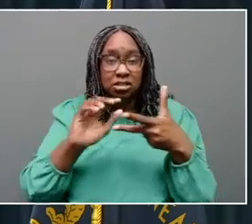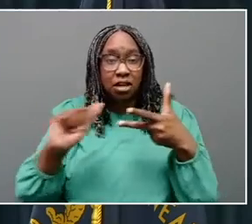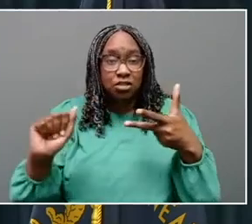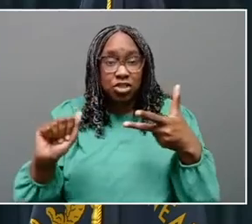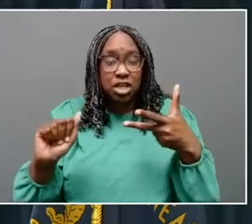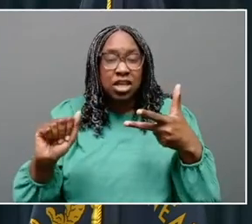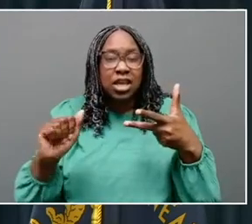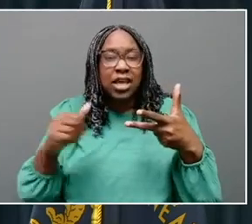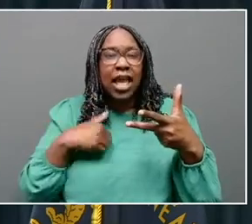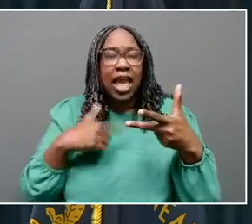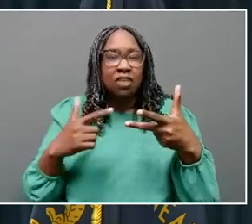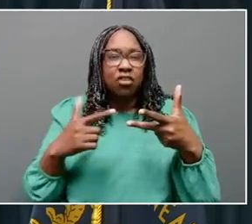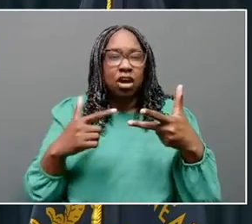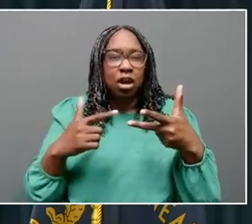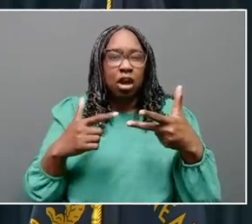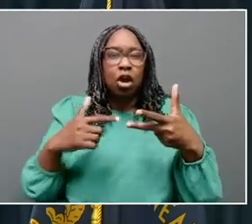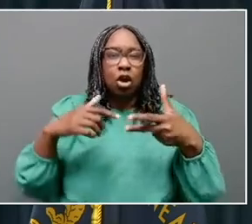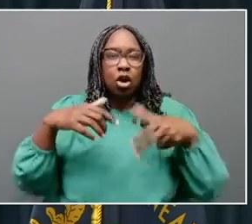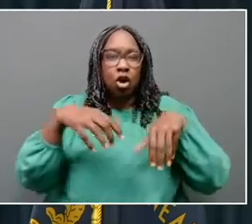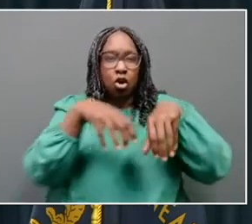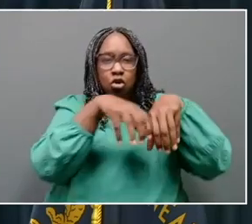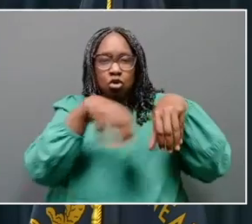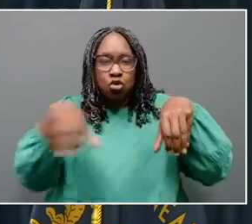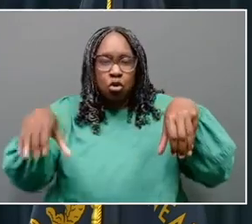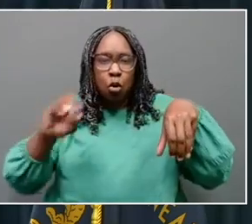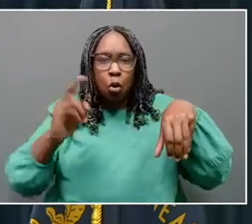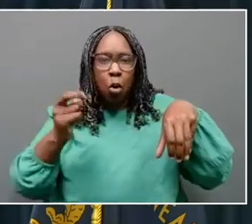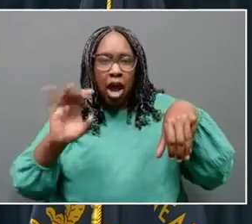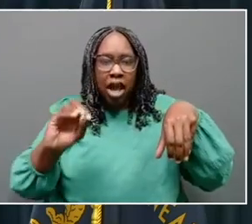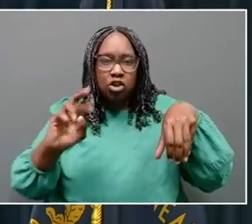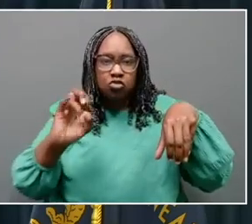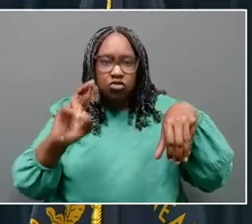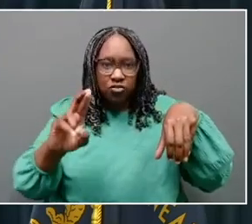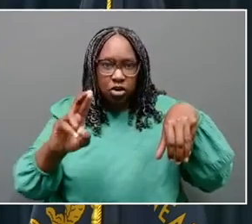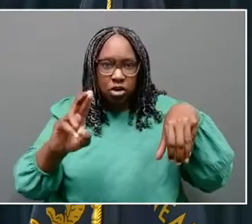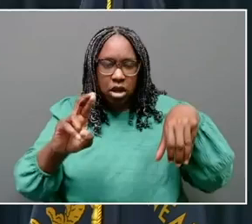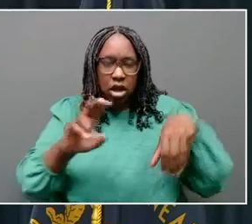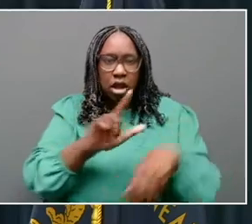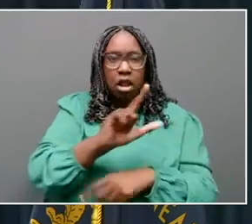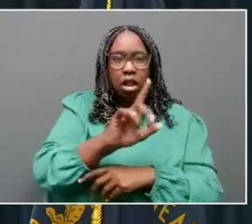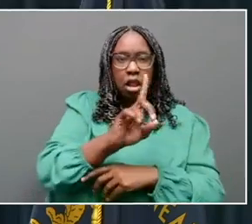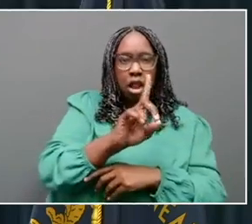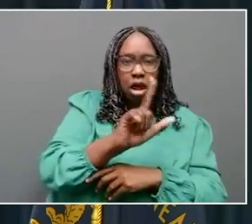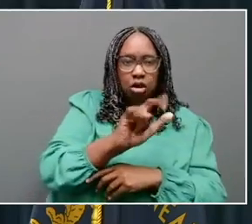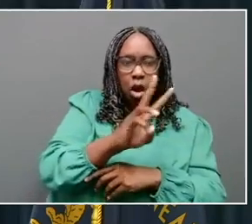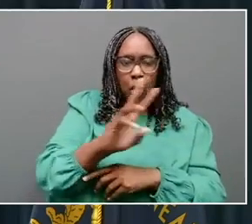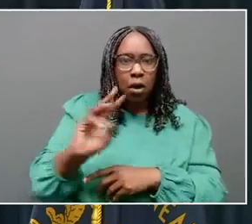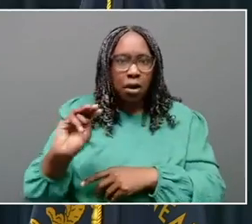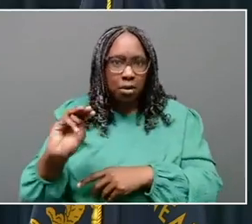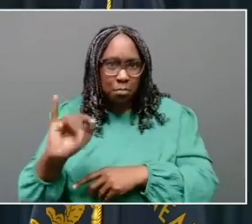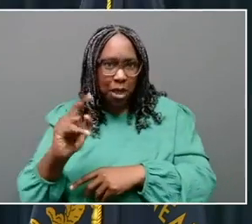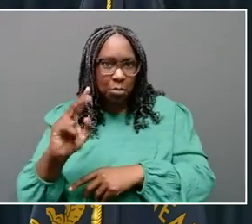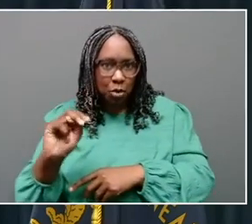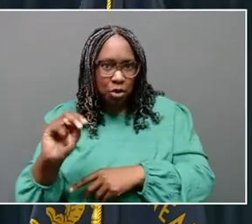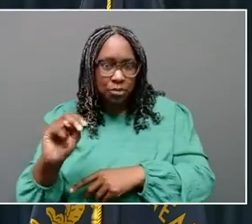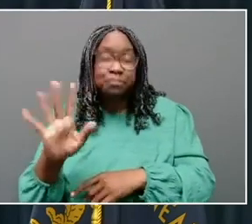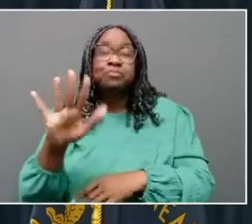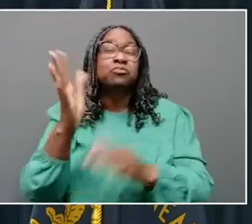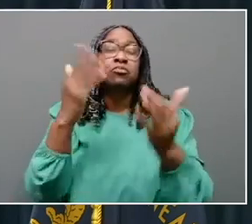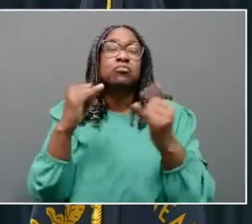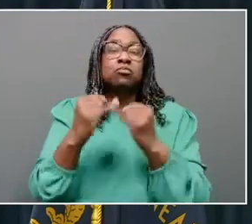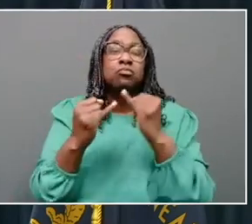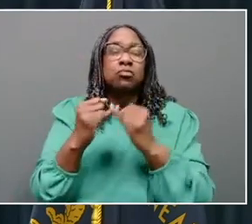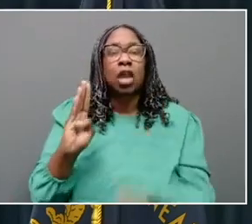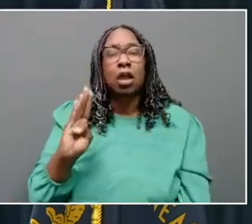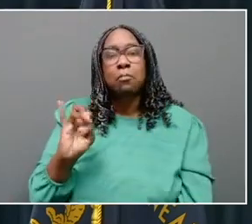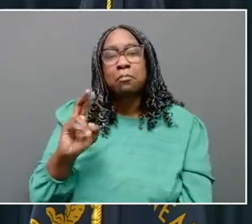transportation corridor along the Ohio River between Ludlow and Melbourne. Last, the Barron River Area Development District was